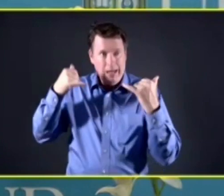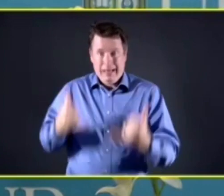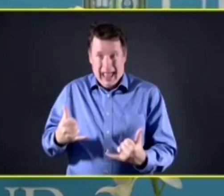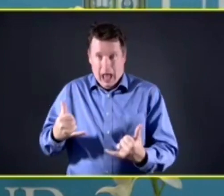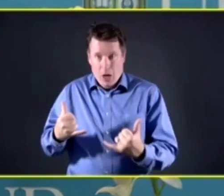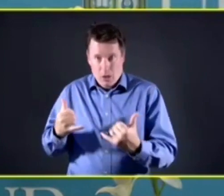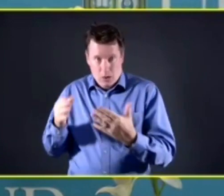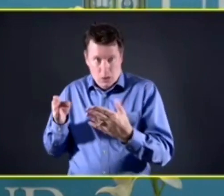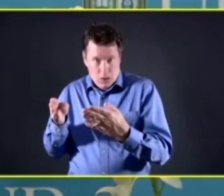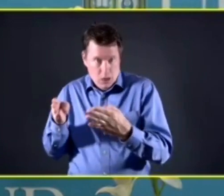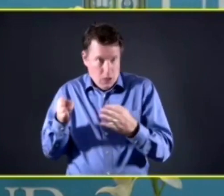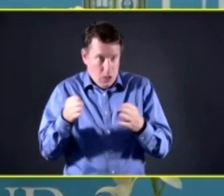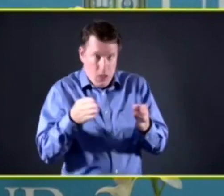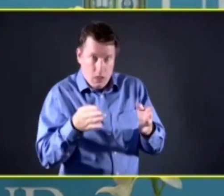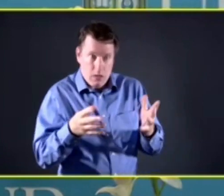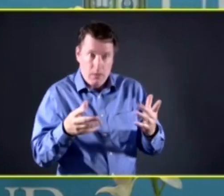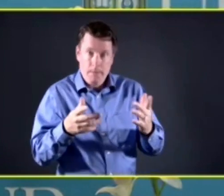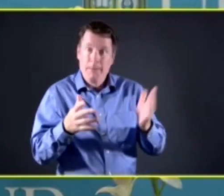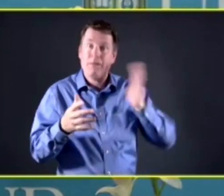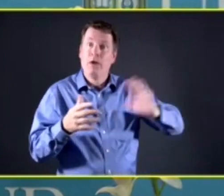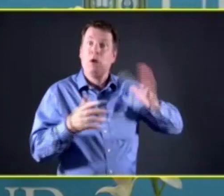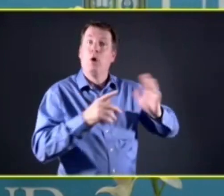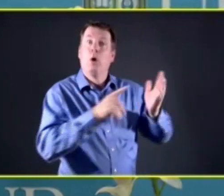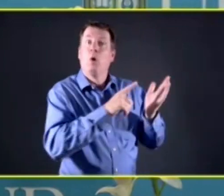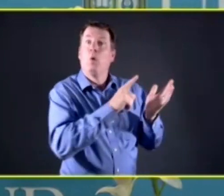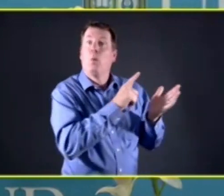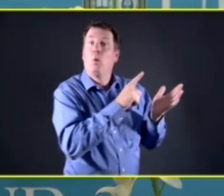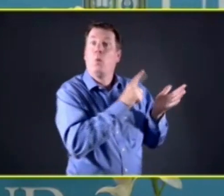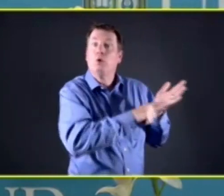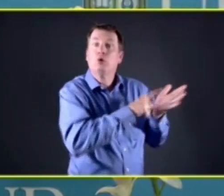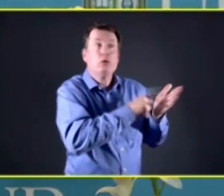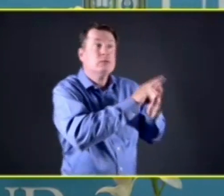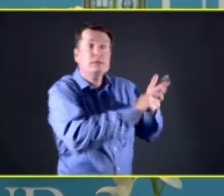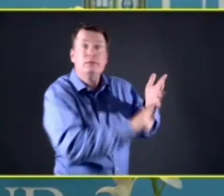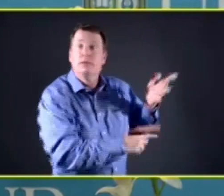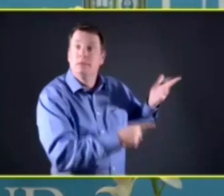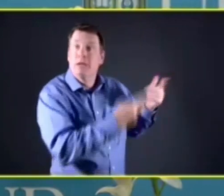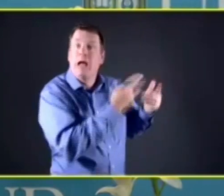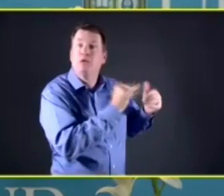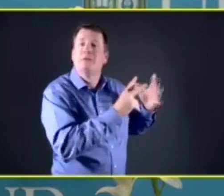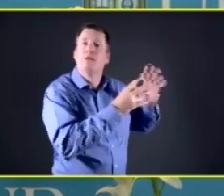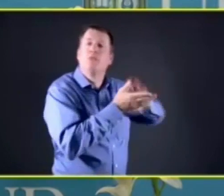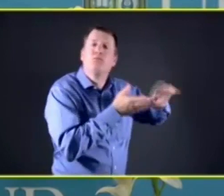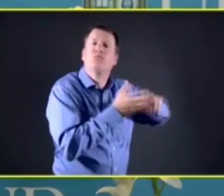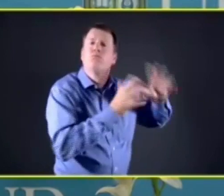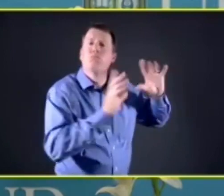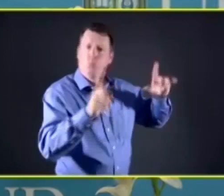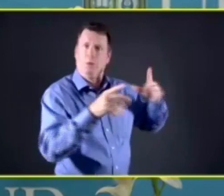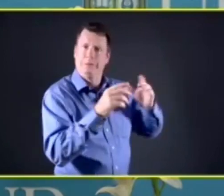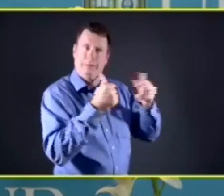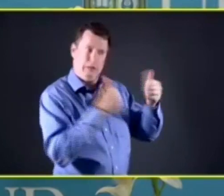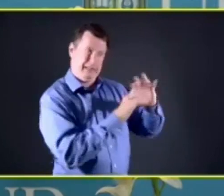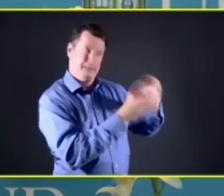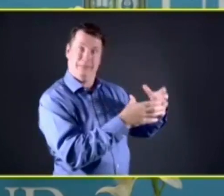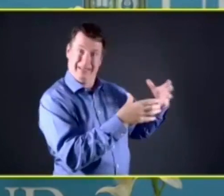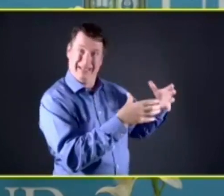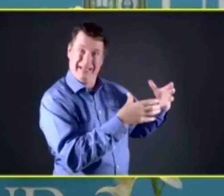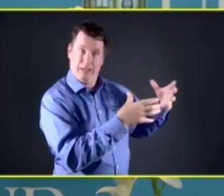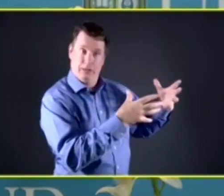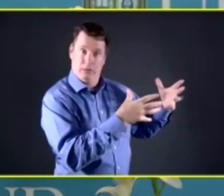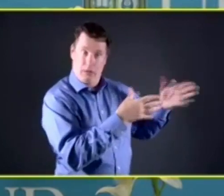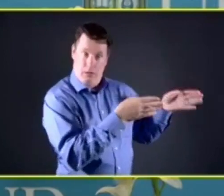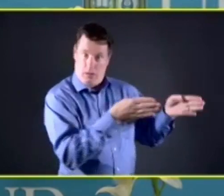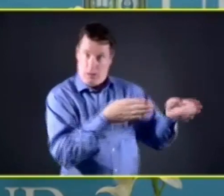Yeah. Conscripted might be a little strong. I came here actually to Rochester for my fellowship to